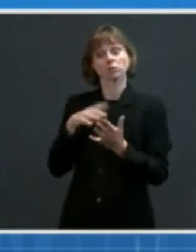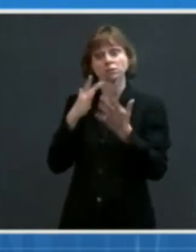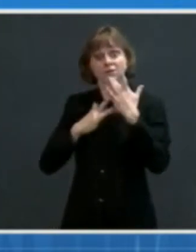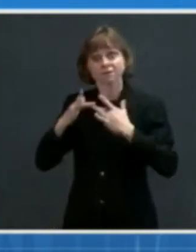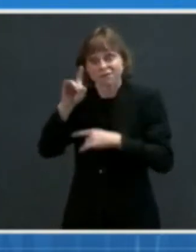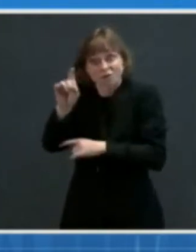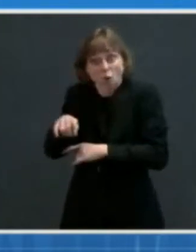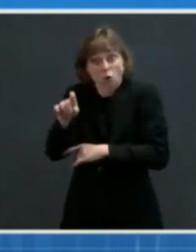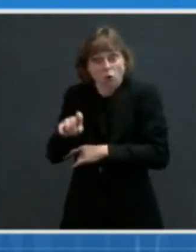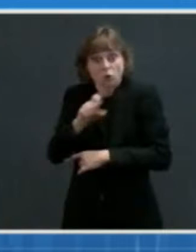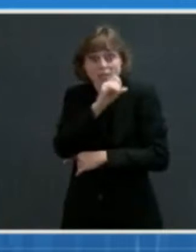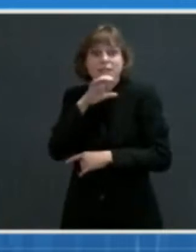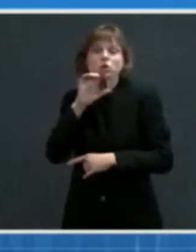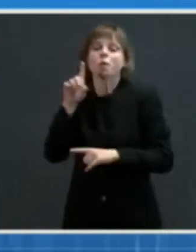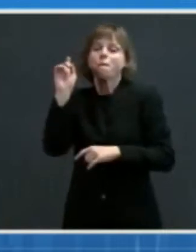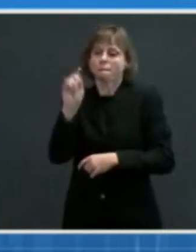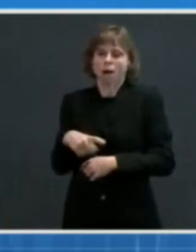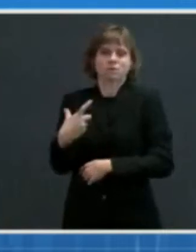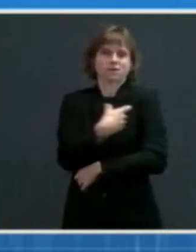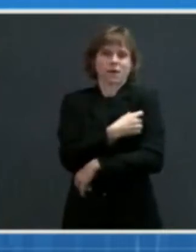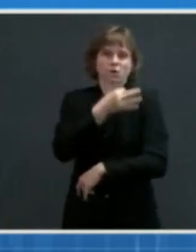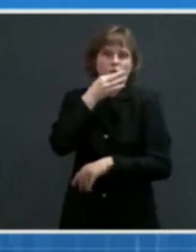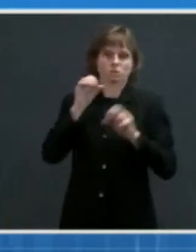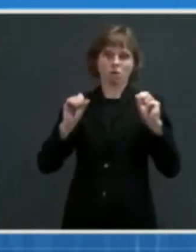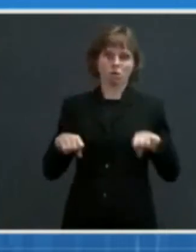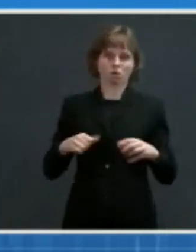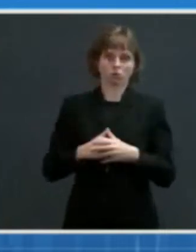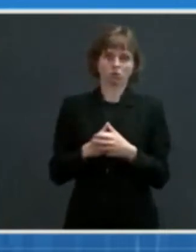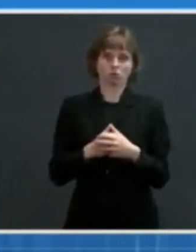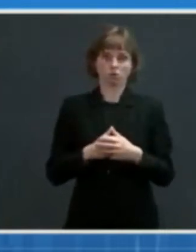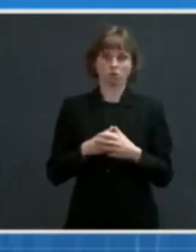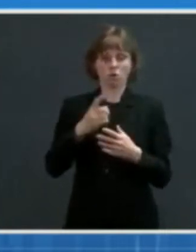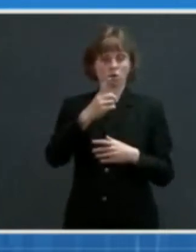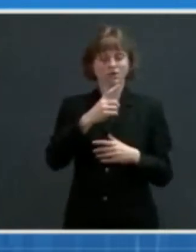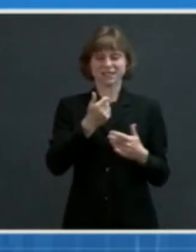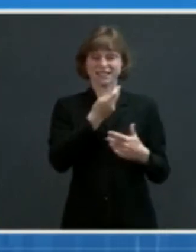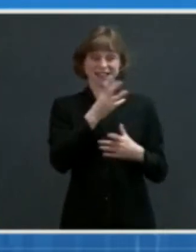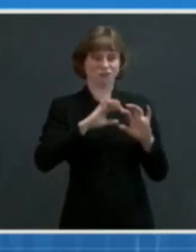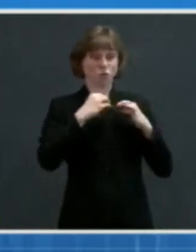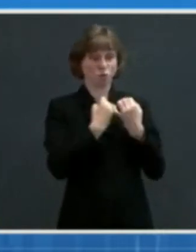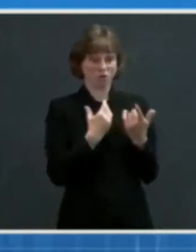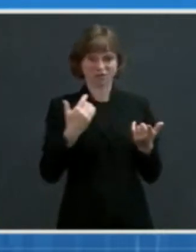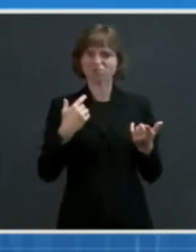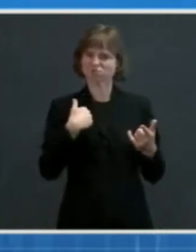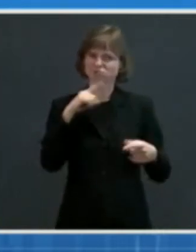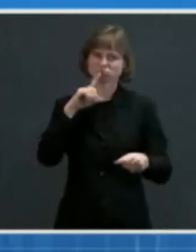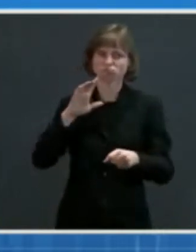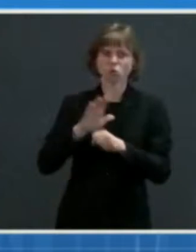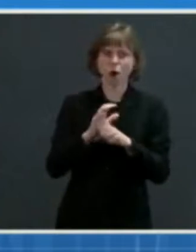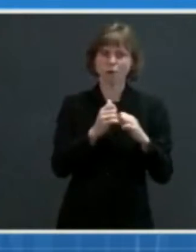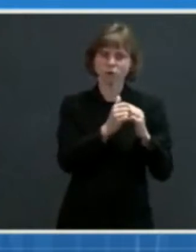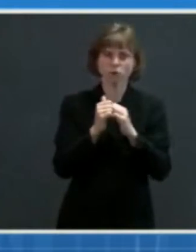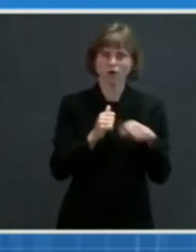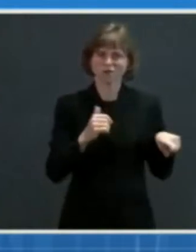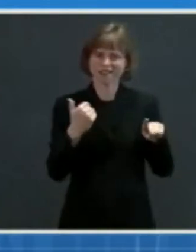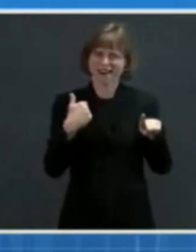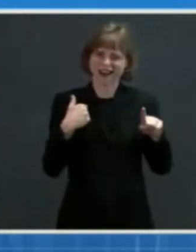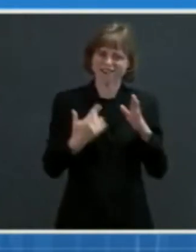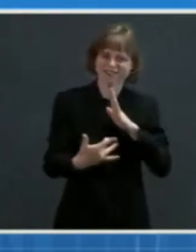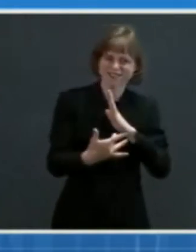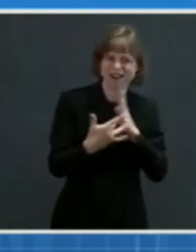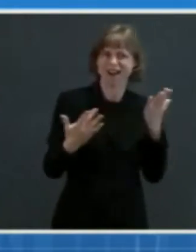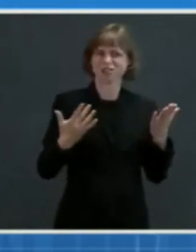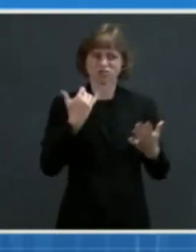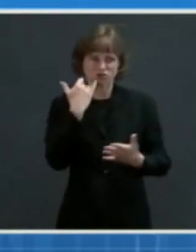possible. This commitment came from organizations who have the call centers, technology, and community